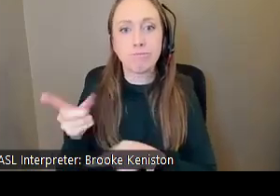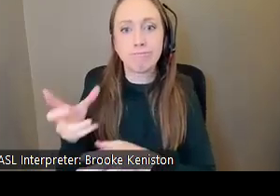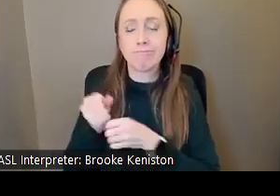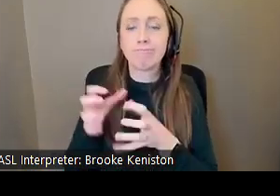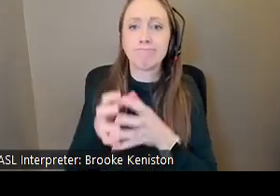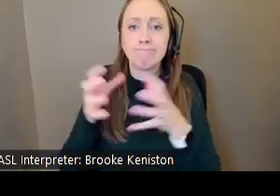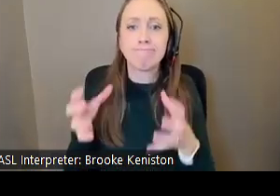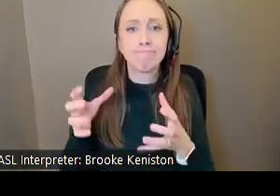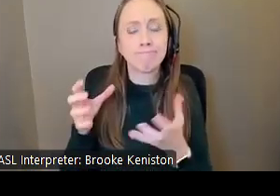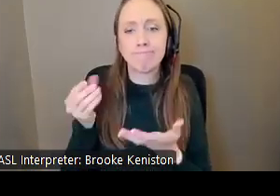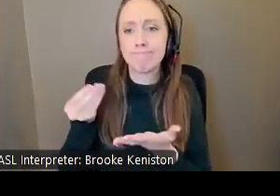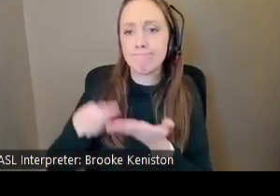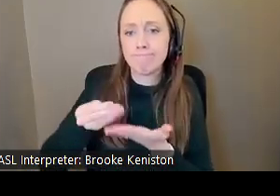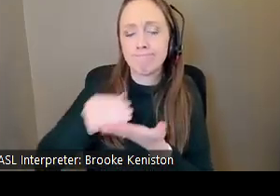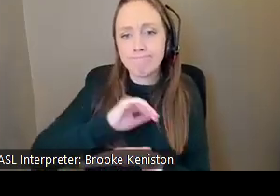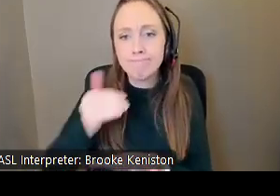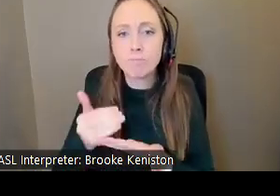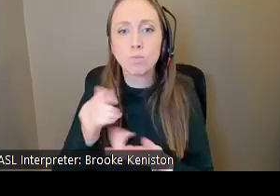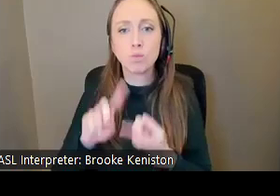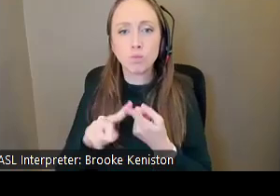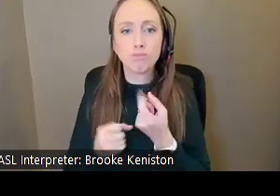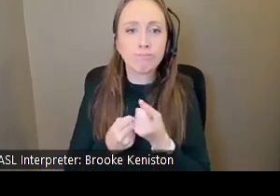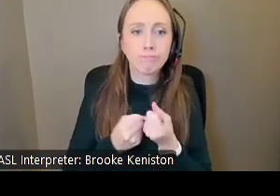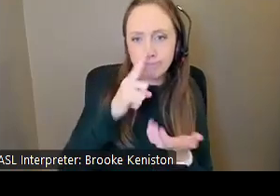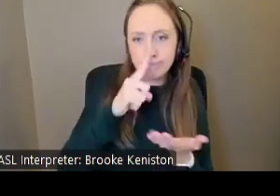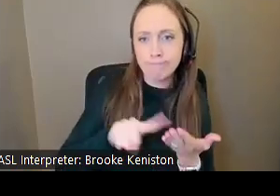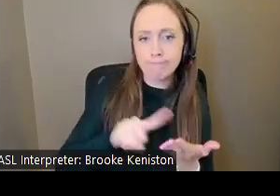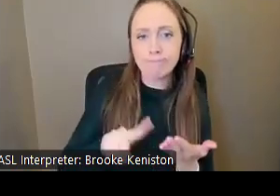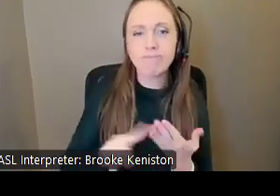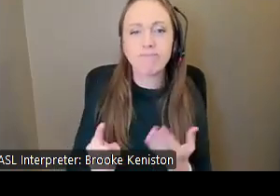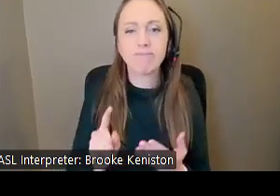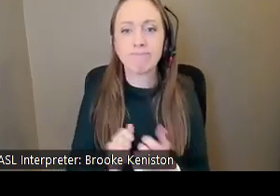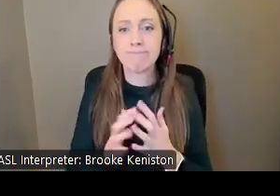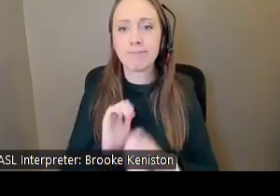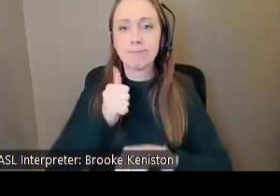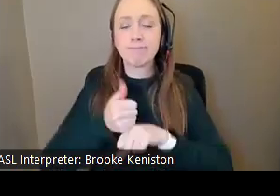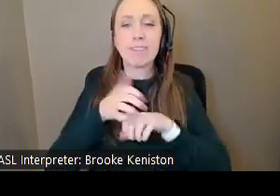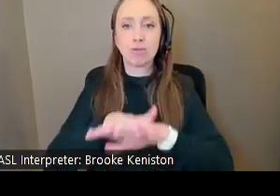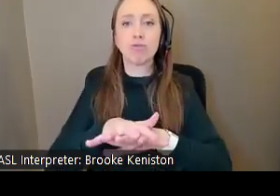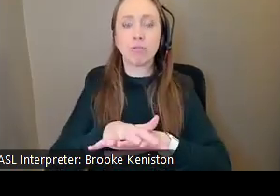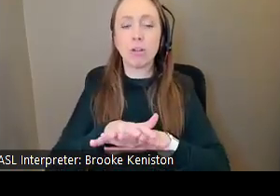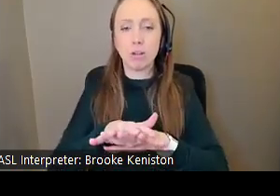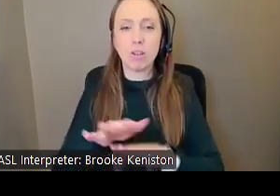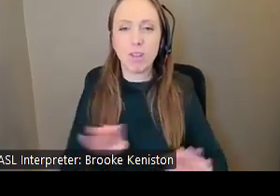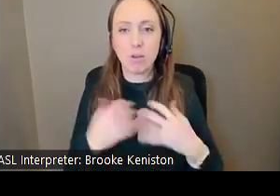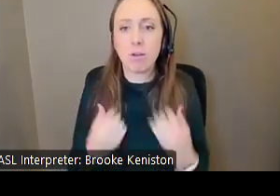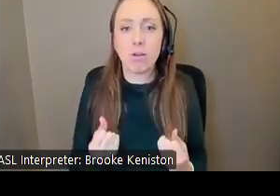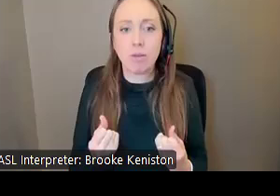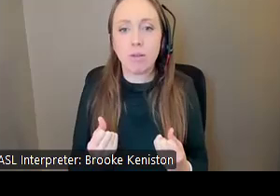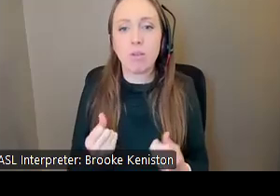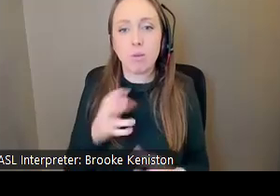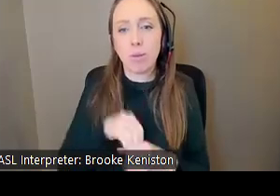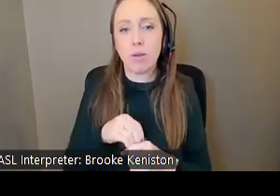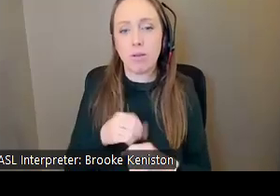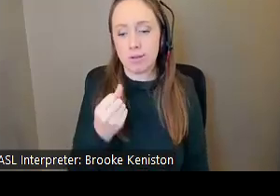and evaluate integrated primary care in rural southern Texas. He's published 17 peer-reviewed articles and done